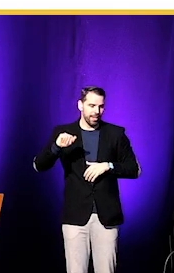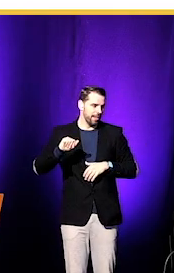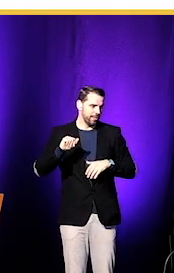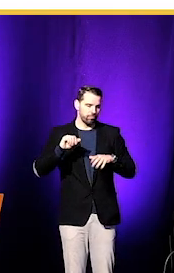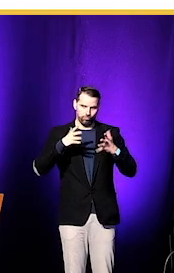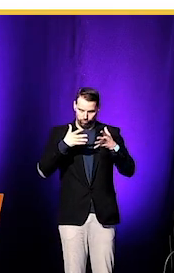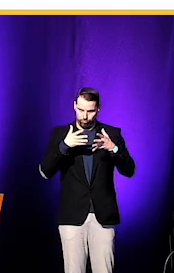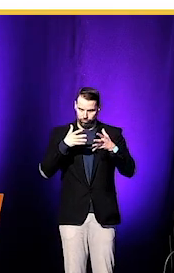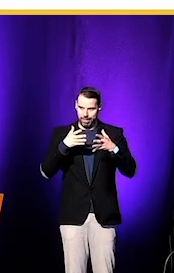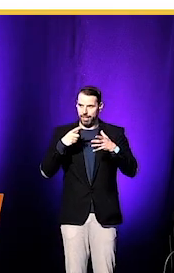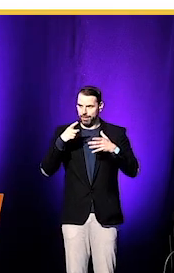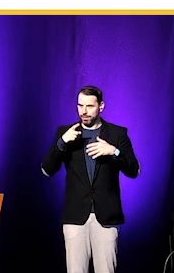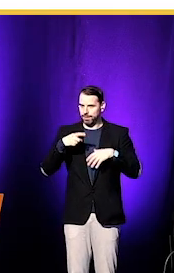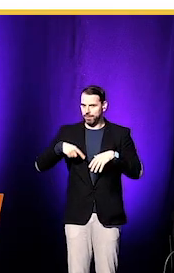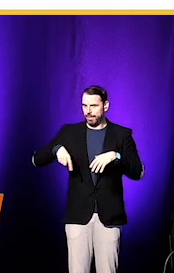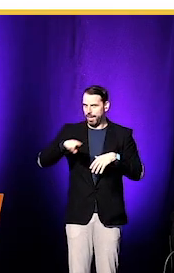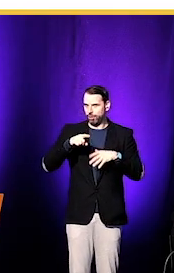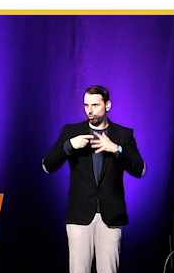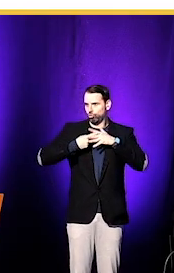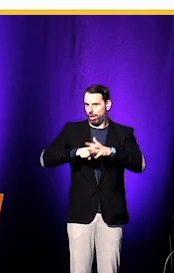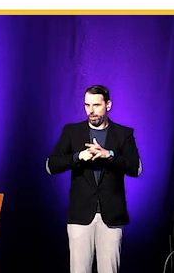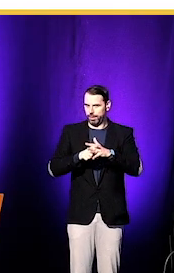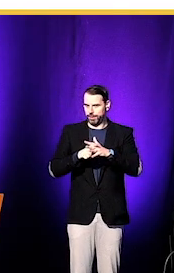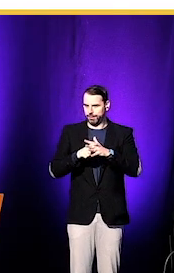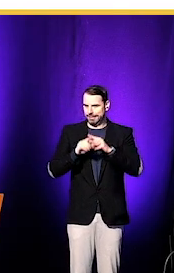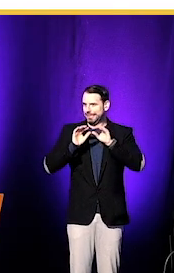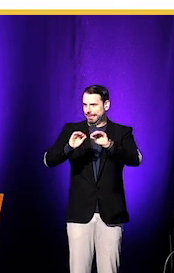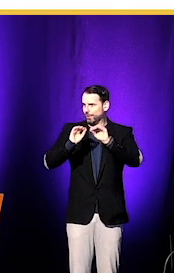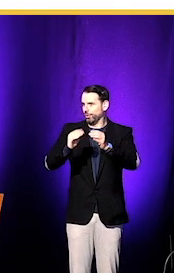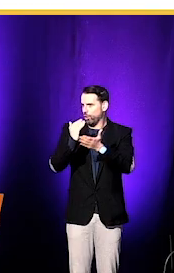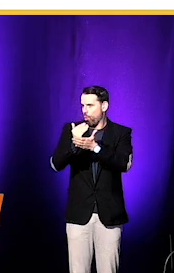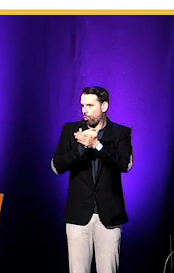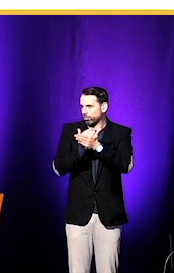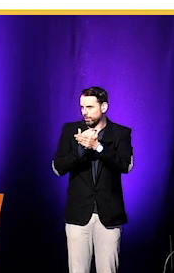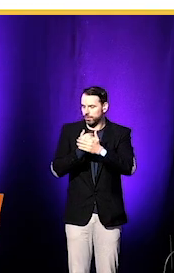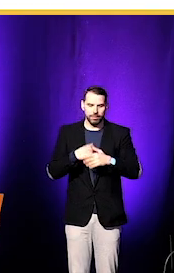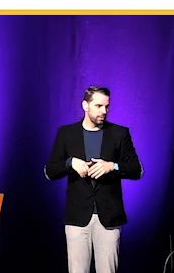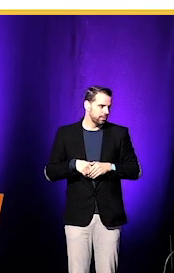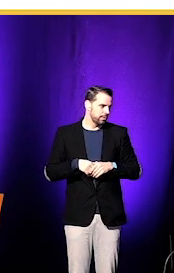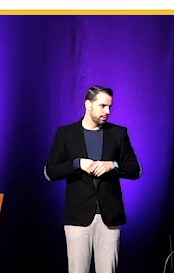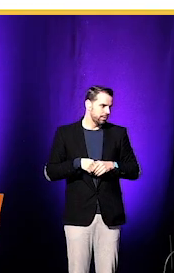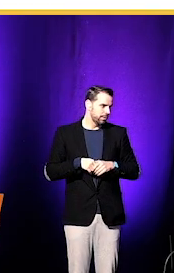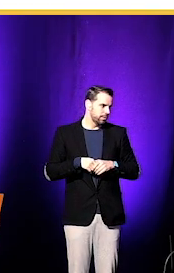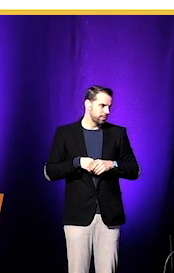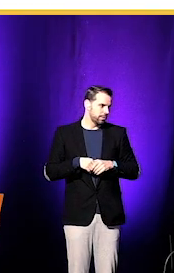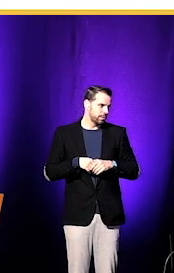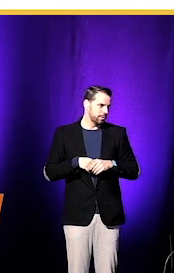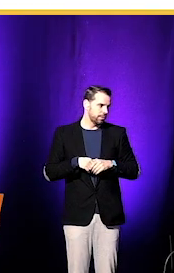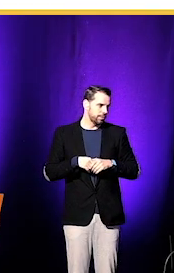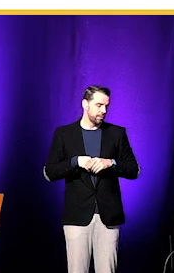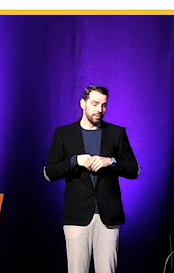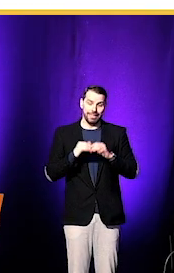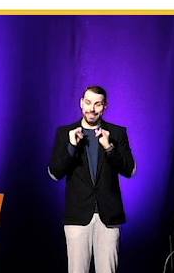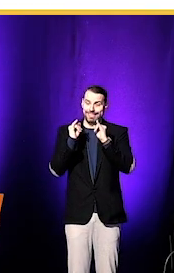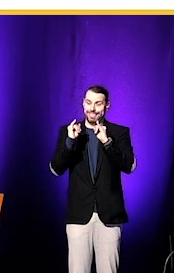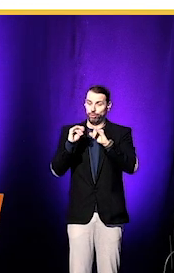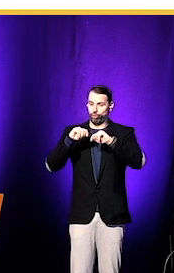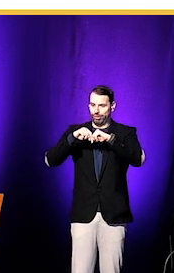really assumed course instruction for most of this time. The activity of the instructional team itself became another site of deep learning. At the